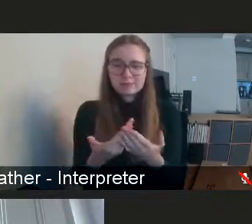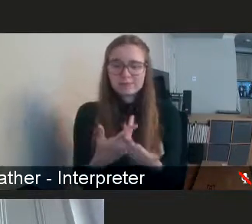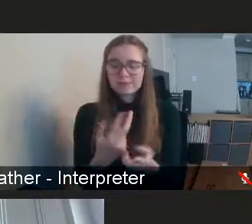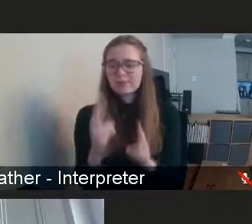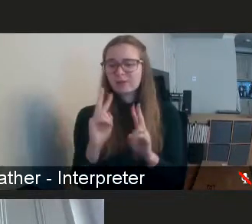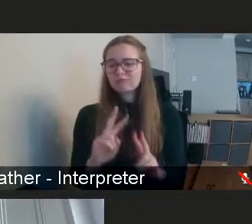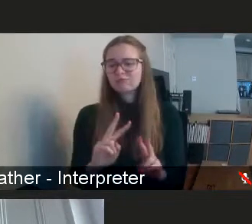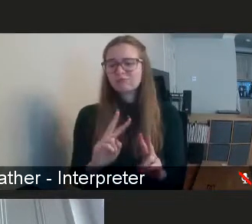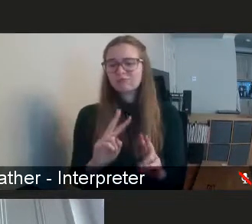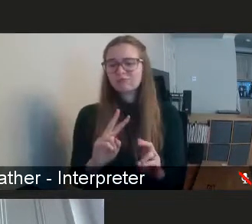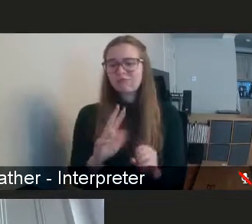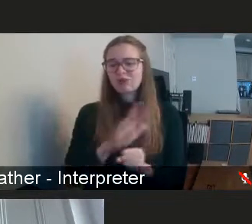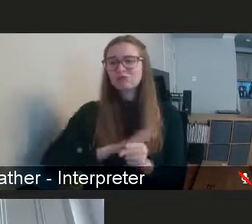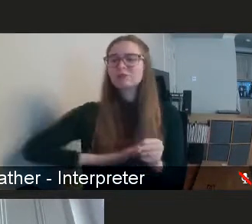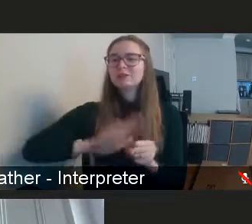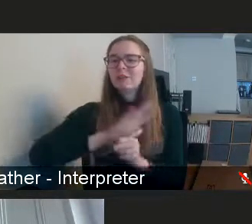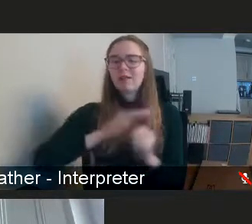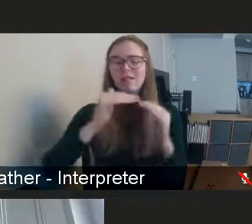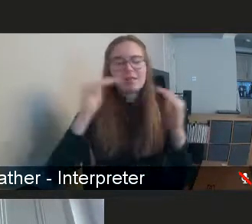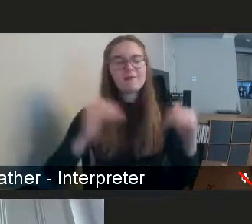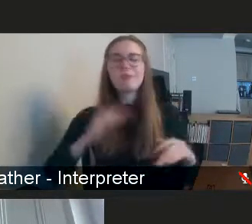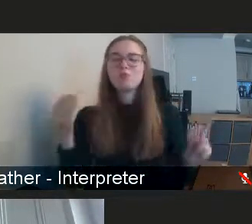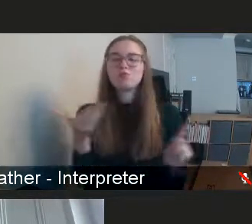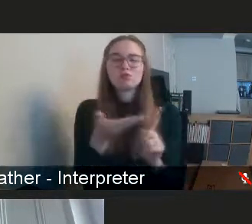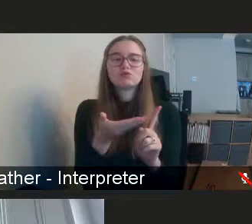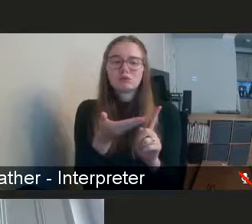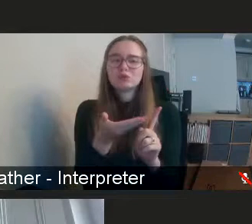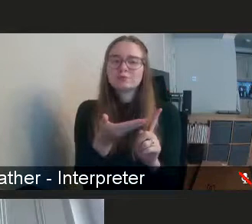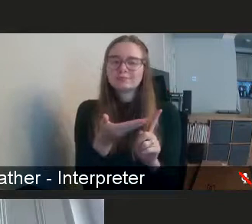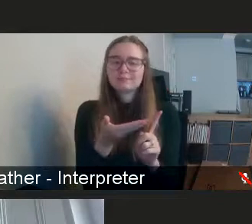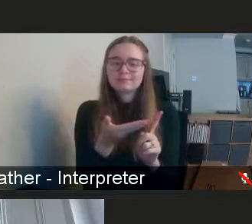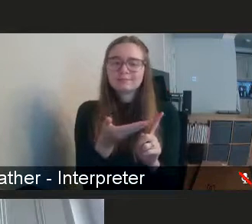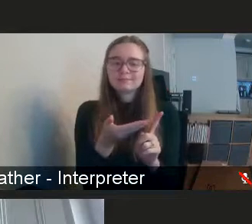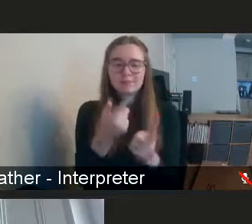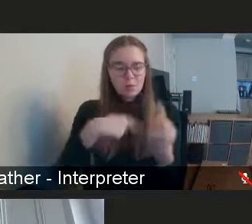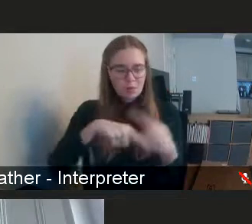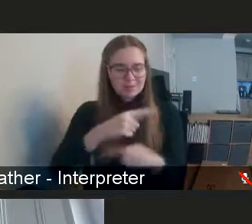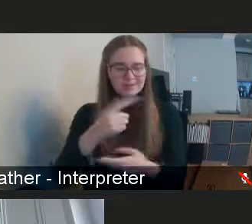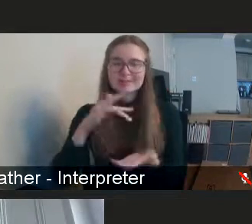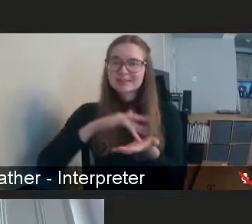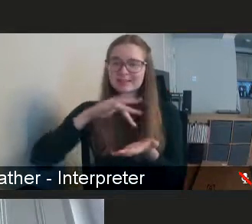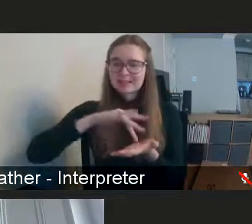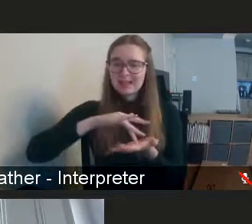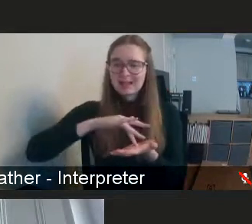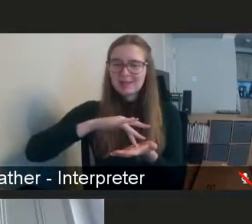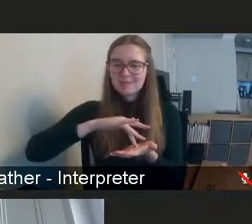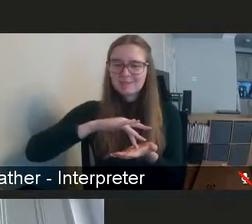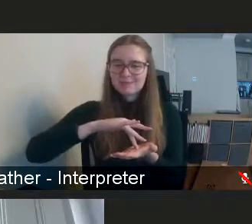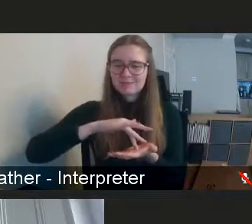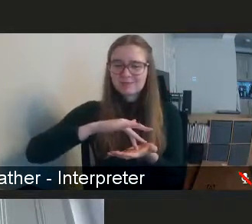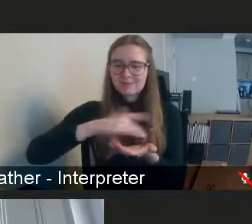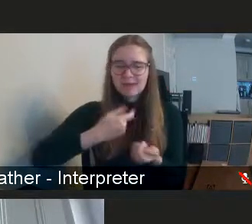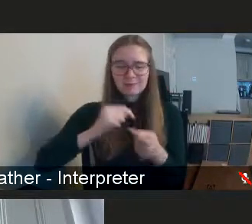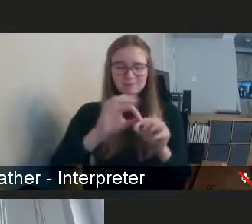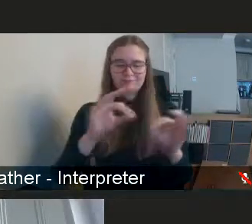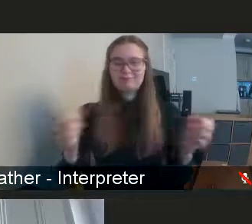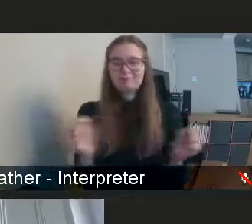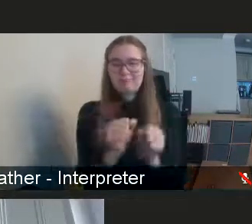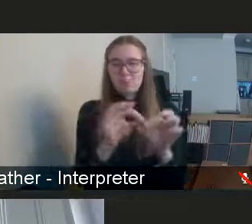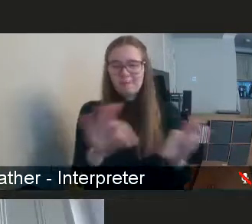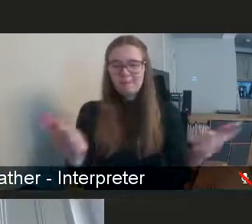a regional level approach to much of this. You know, we as a city have fairly tightly drawn boundaries, you